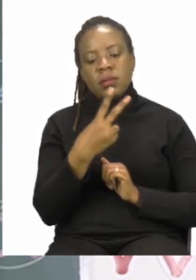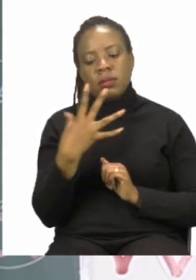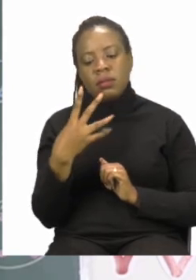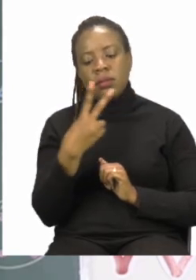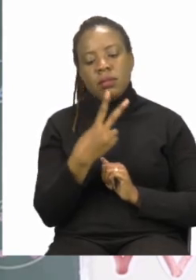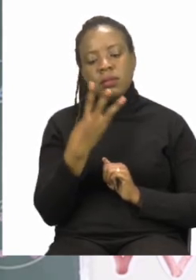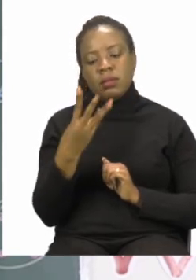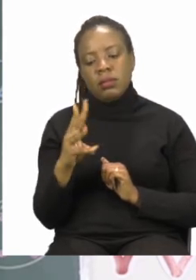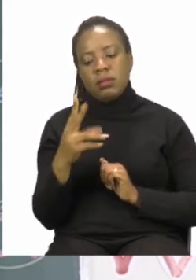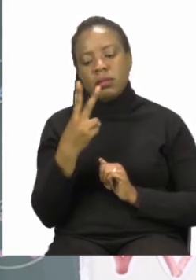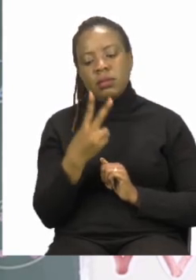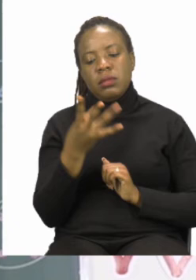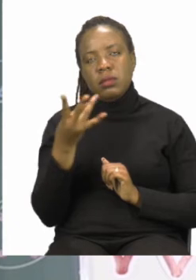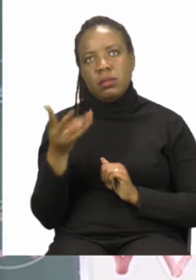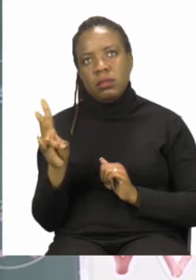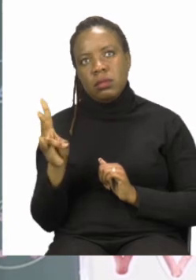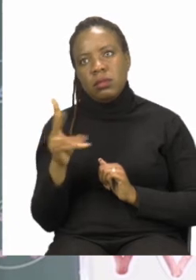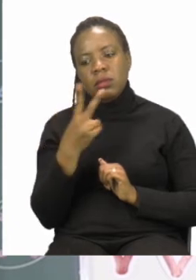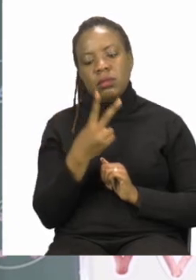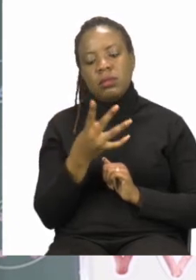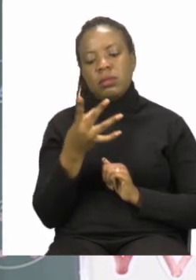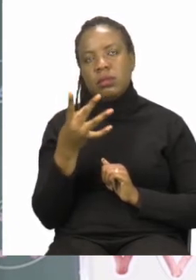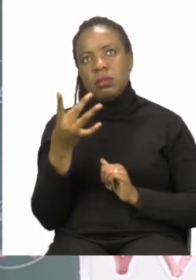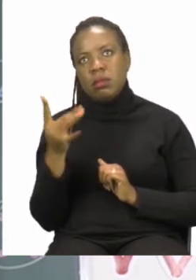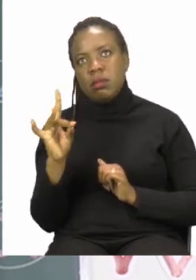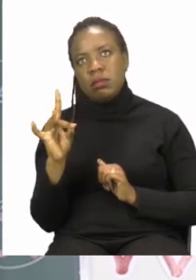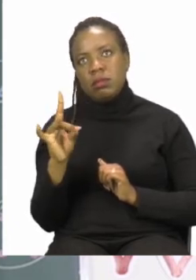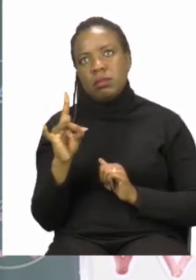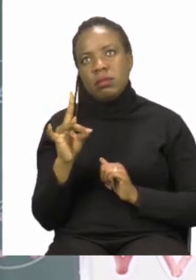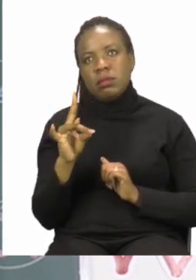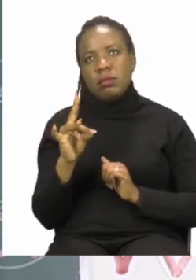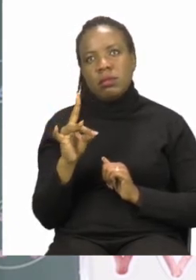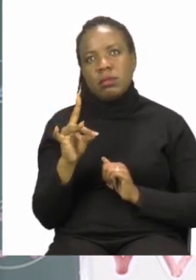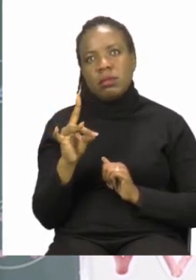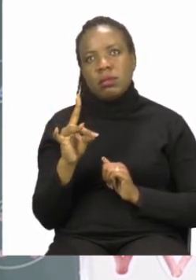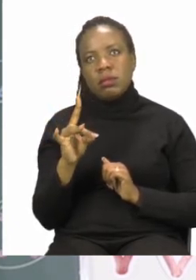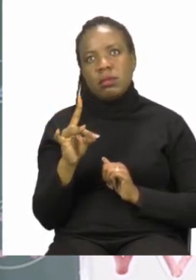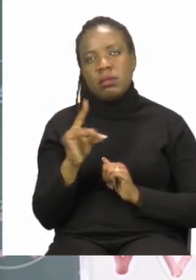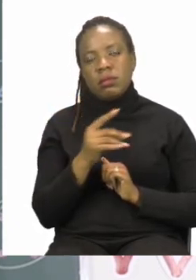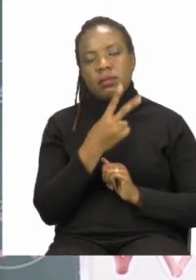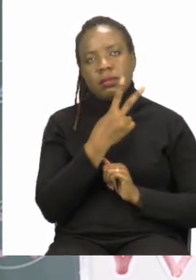25, 26, 27, 28,